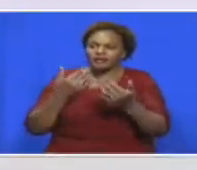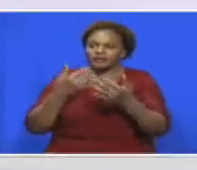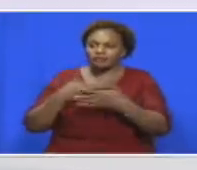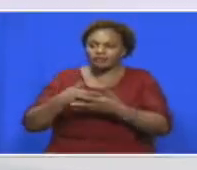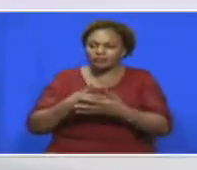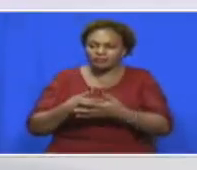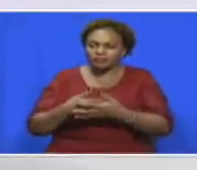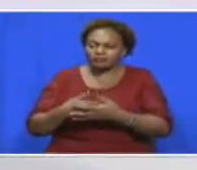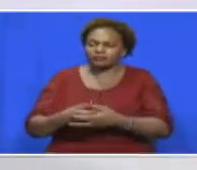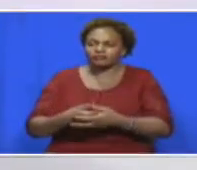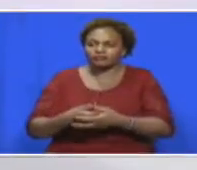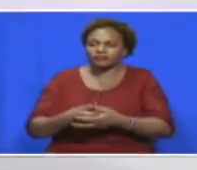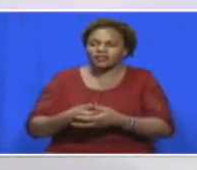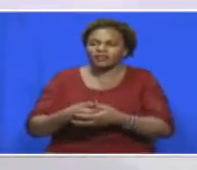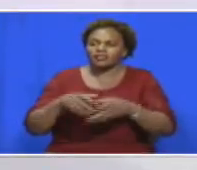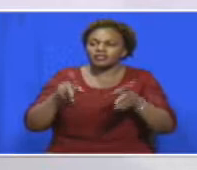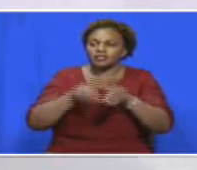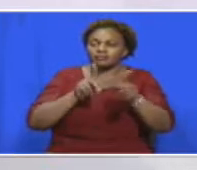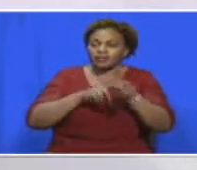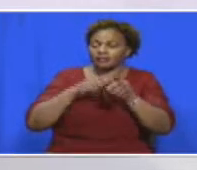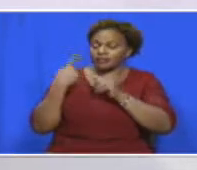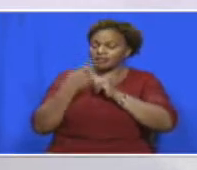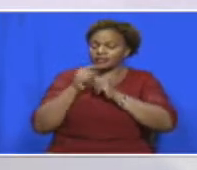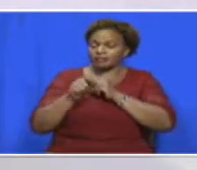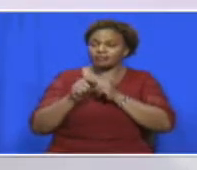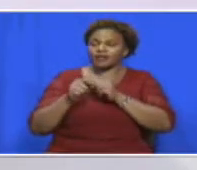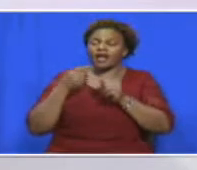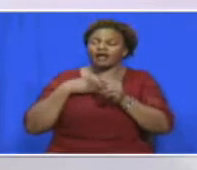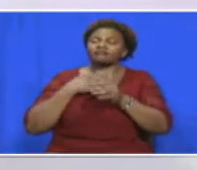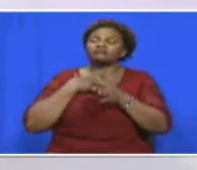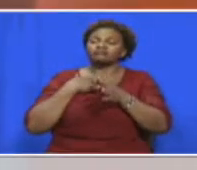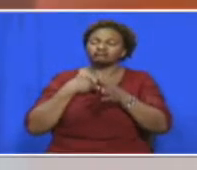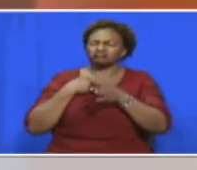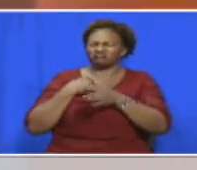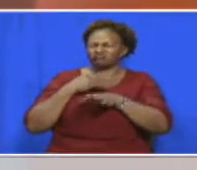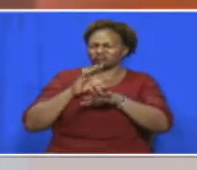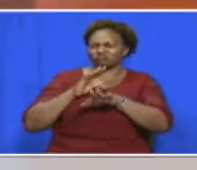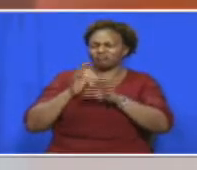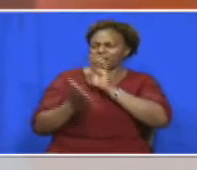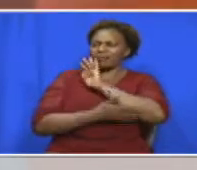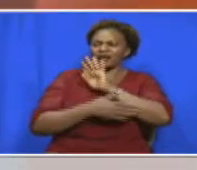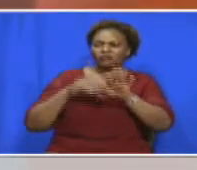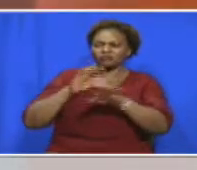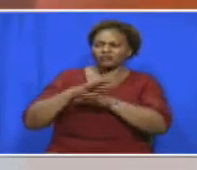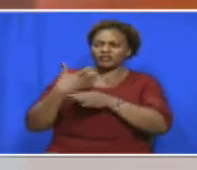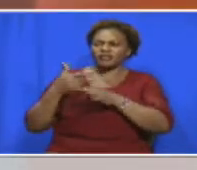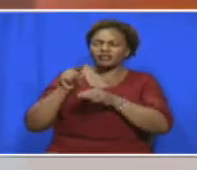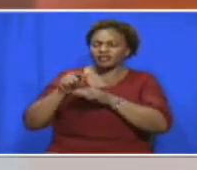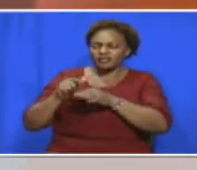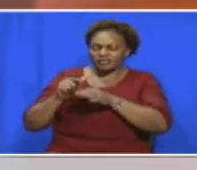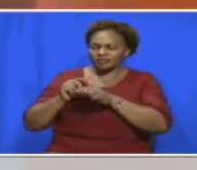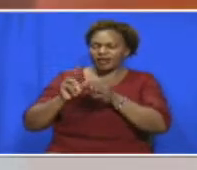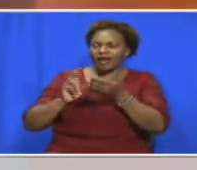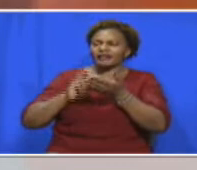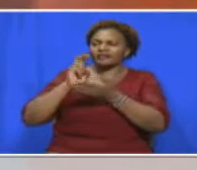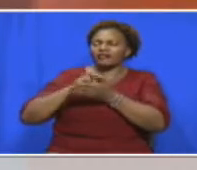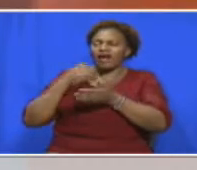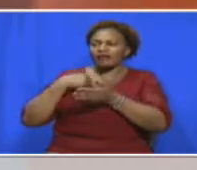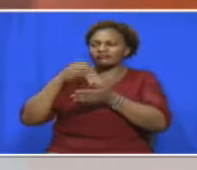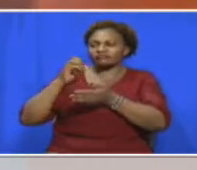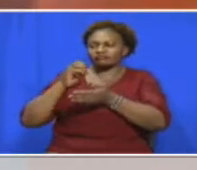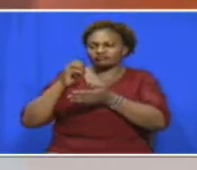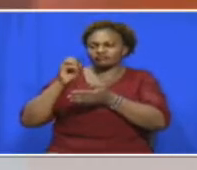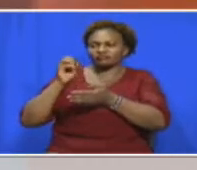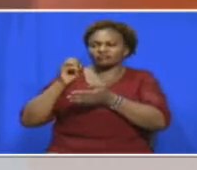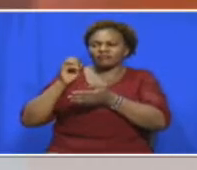children. Similarly, this approach has its demerits. We know that they also have disadvantages.